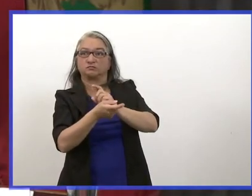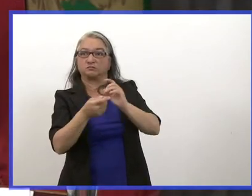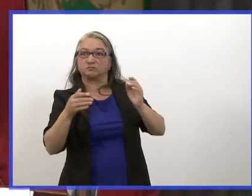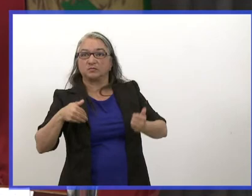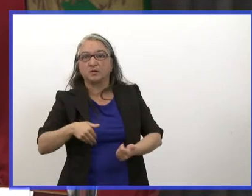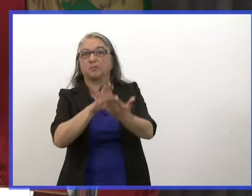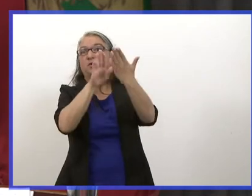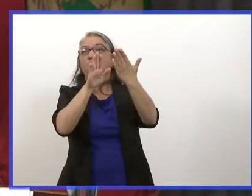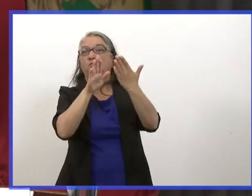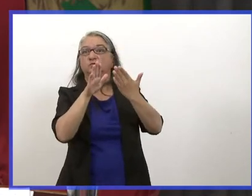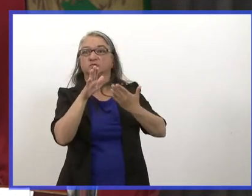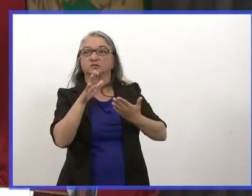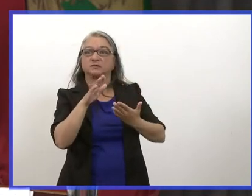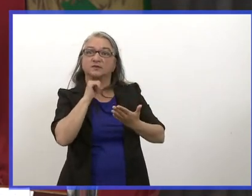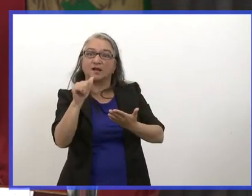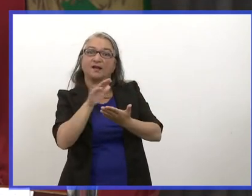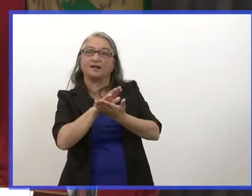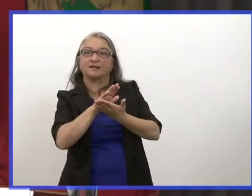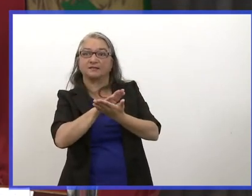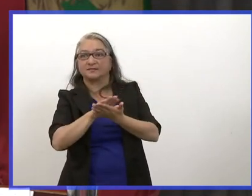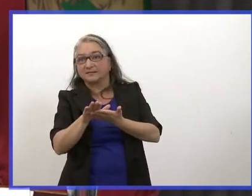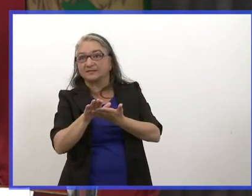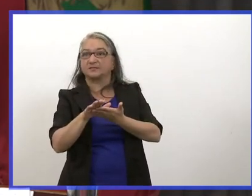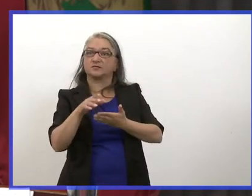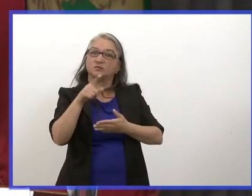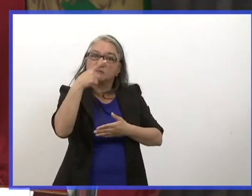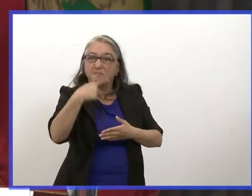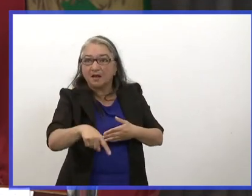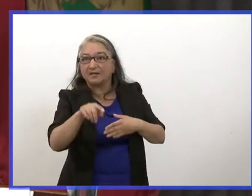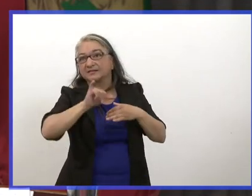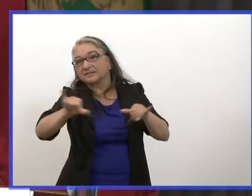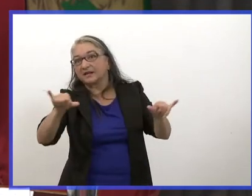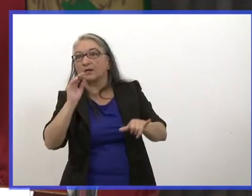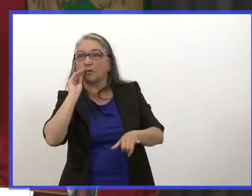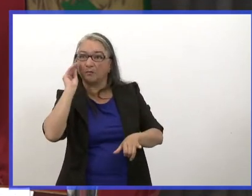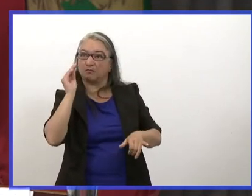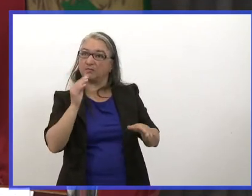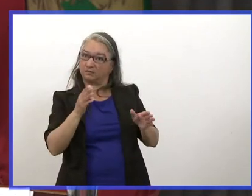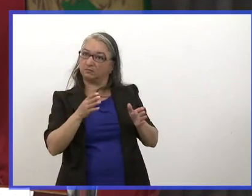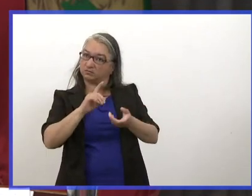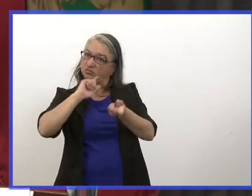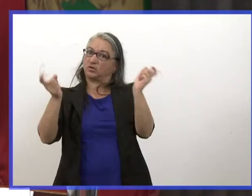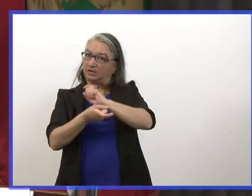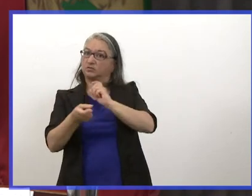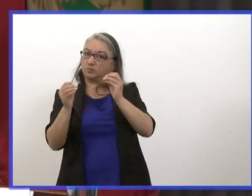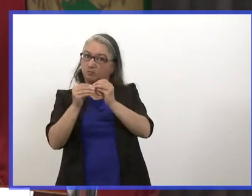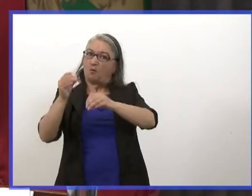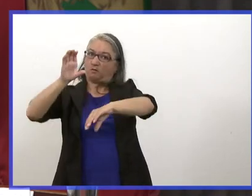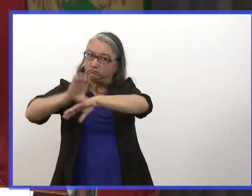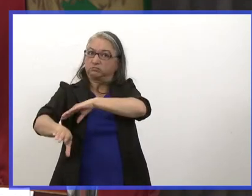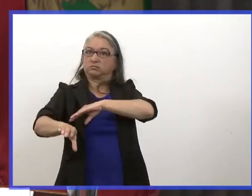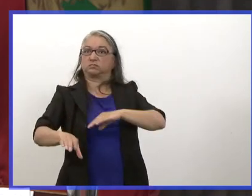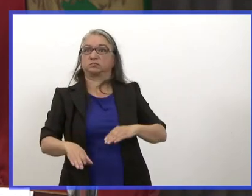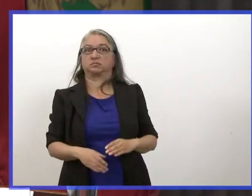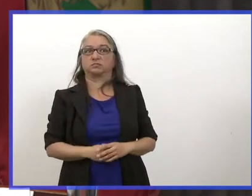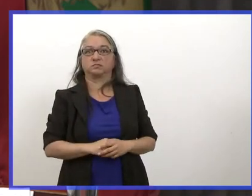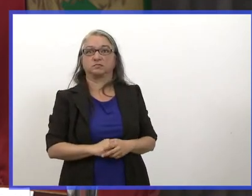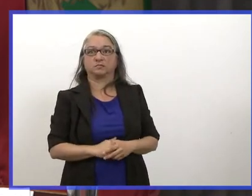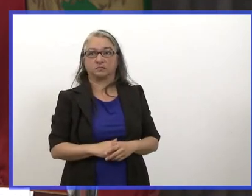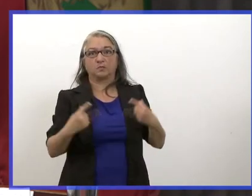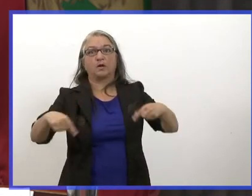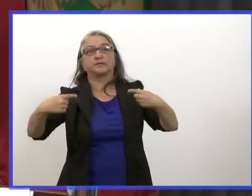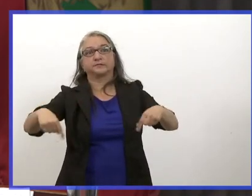I went hard on those who were disobeying the rules, I was suddenly characterized as blaming people who get COVID. So you see the delicate balance